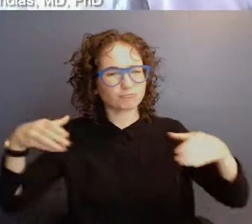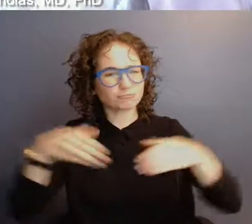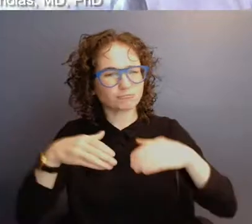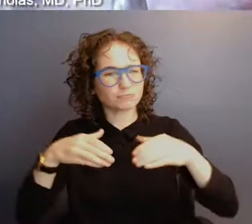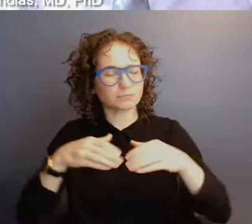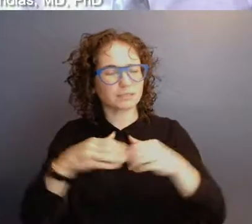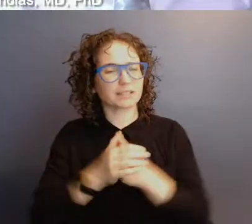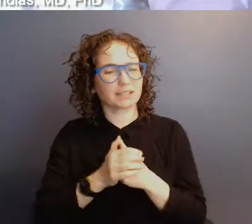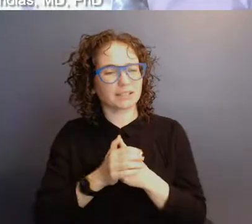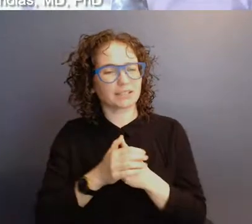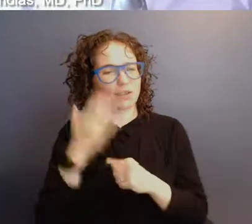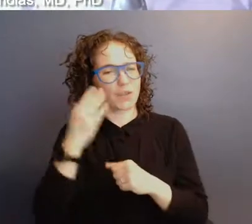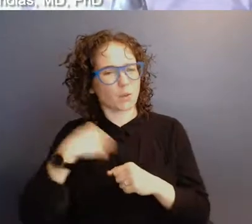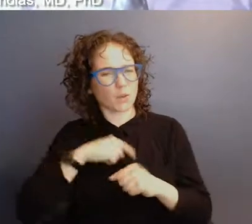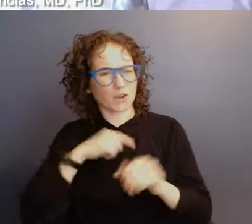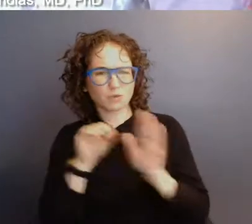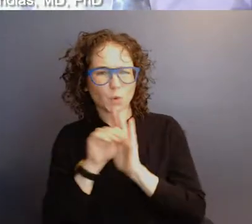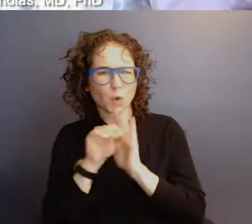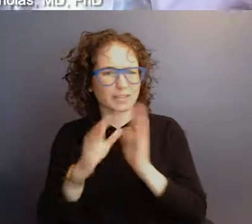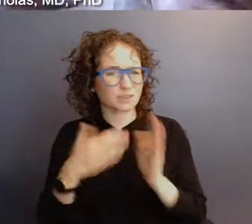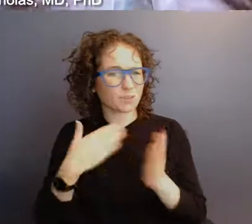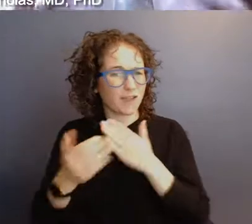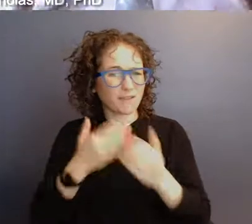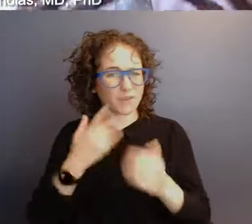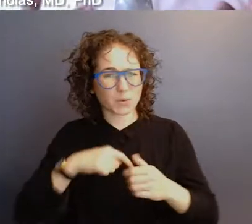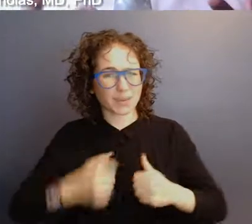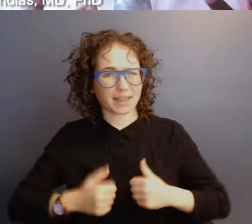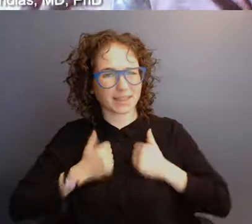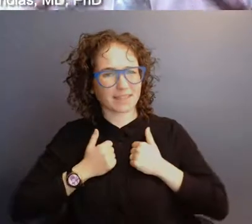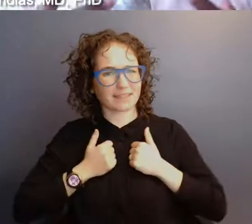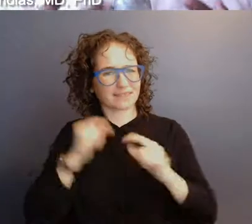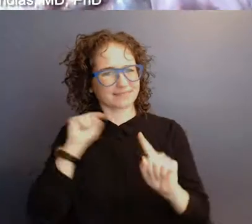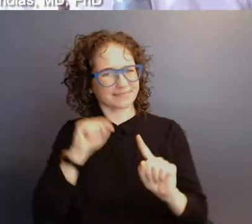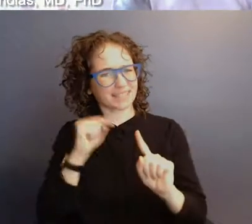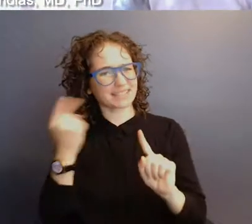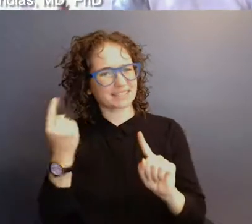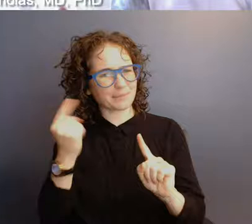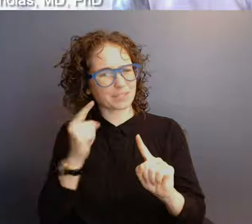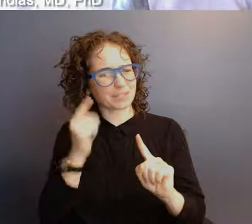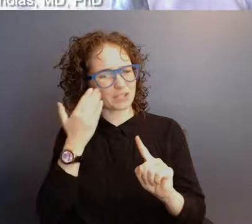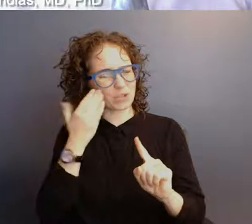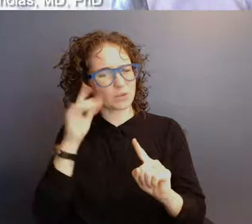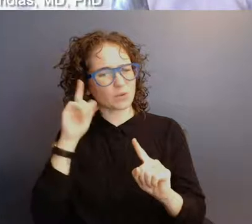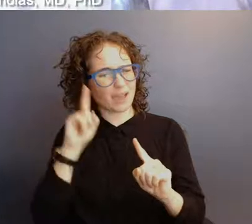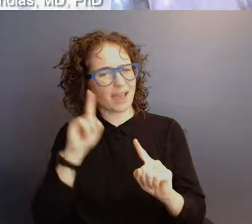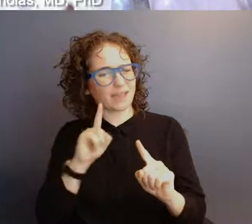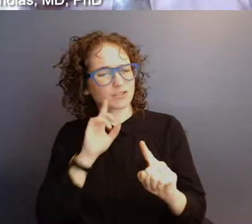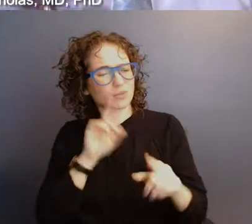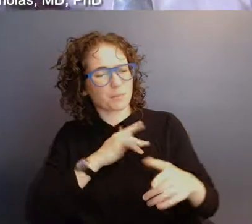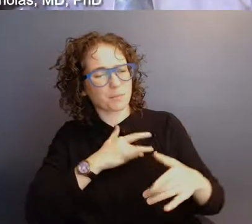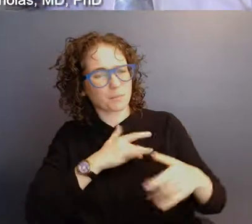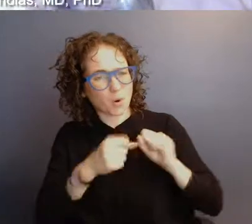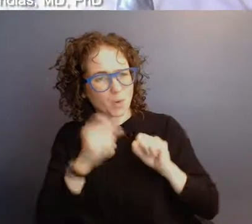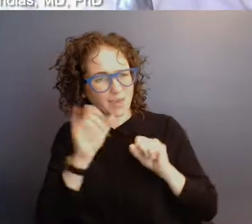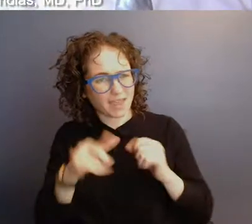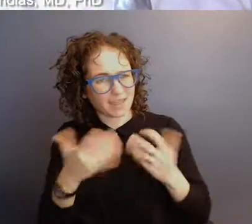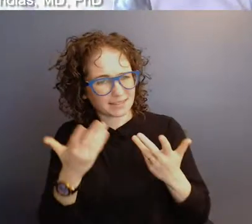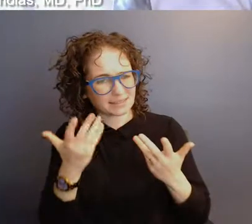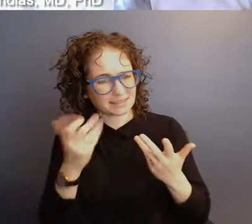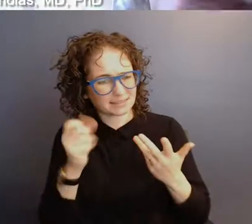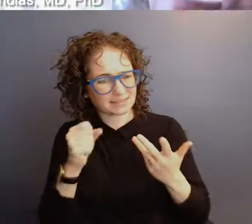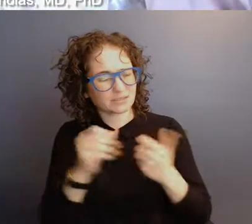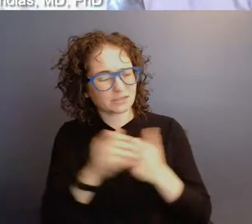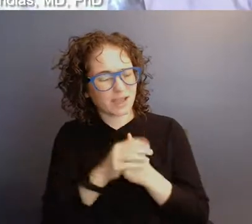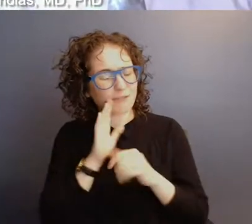New Orleanians wherever in the world we live, that's something that you have to mourn and grieve. So I remind people